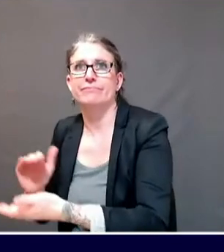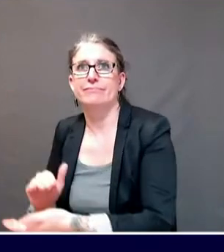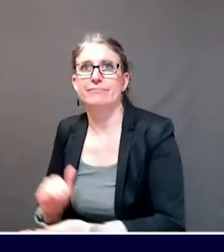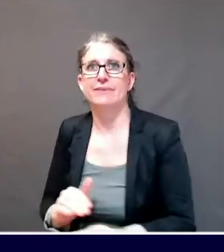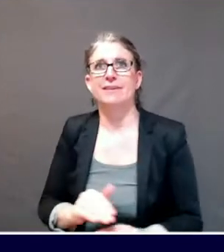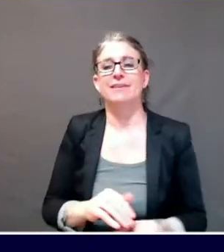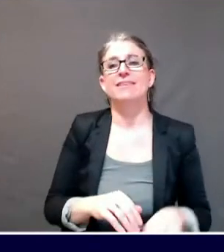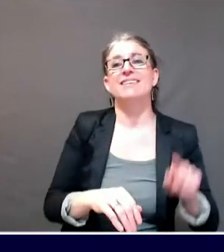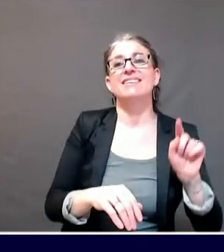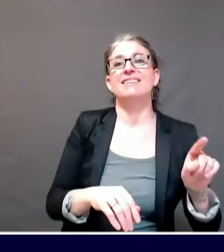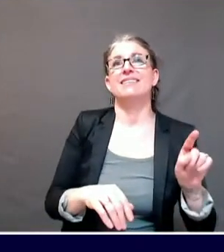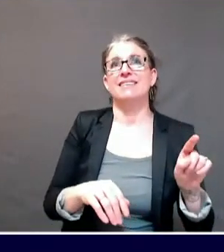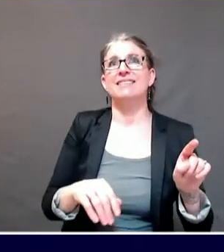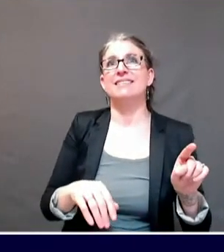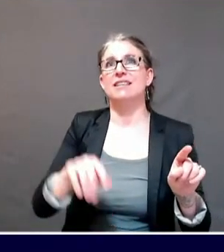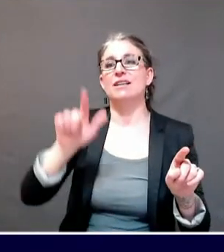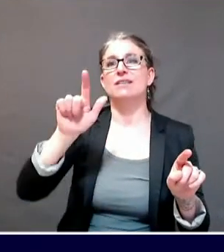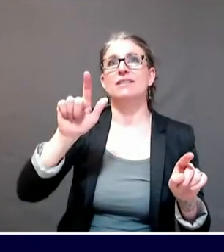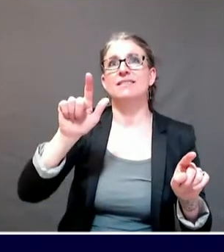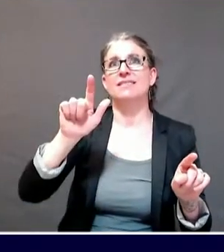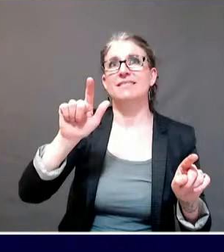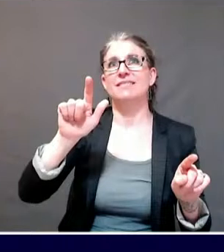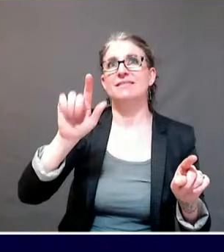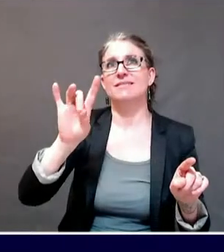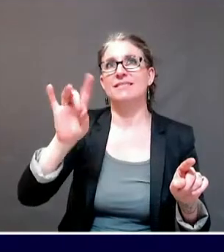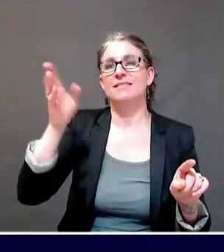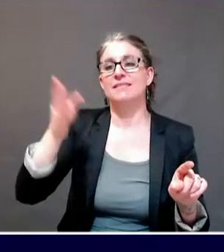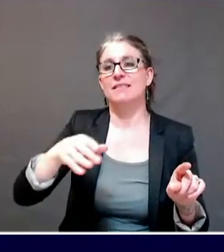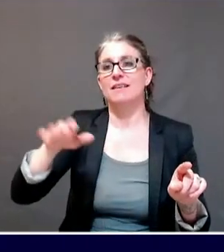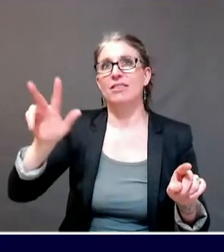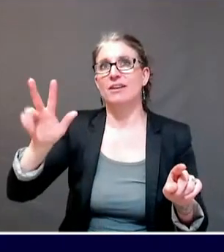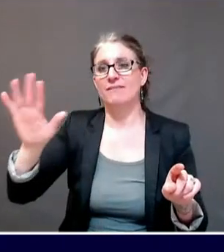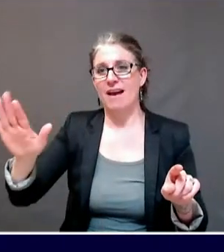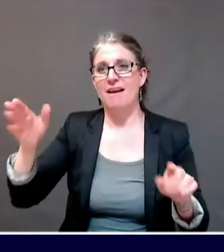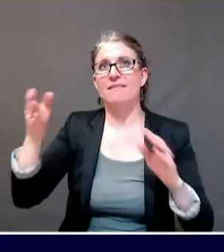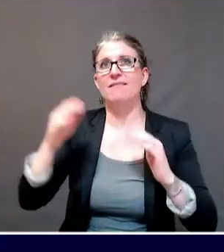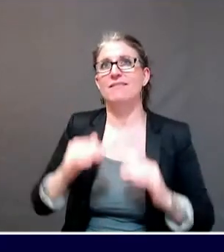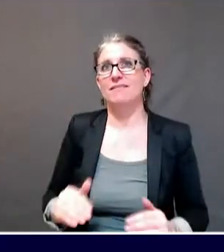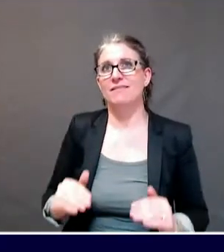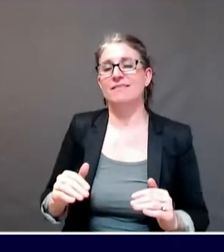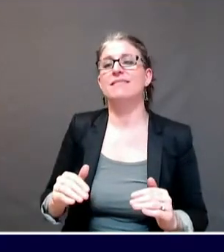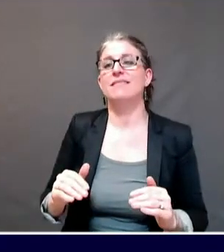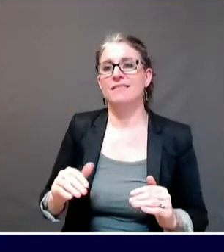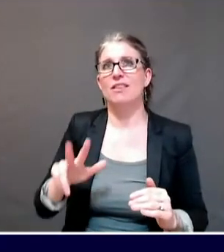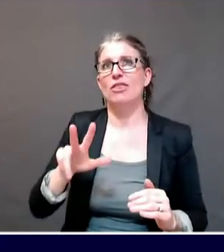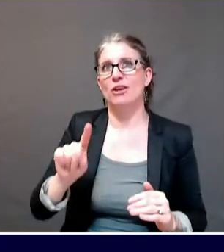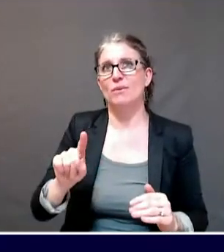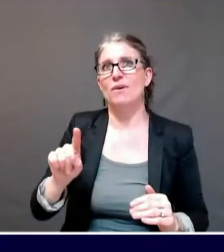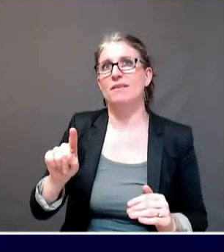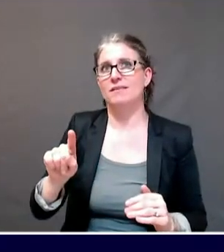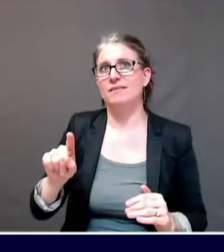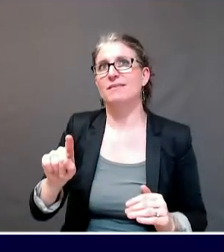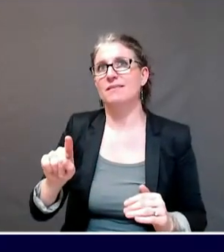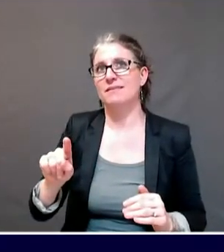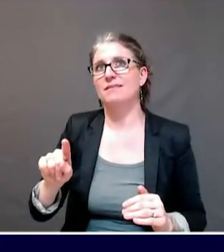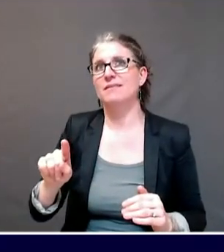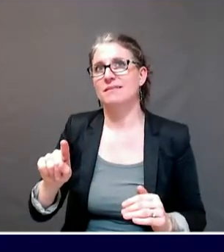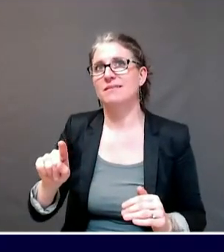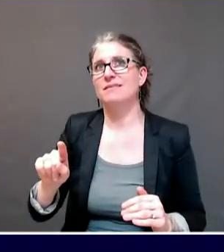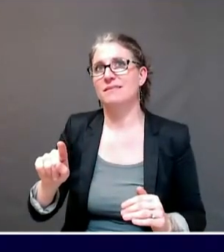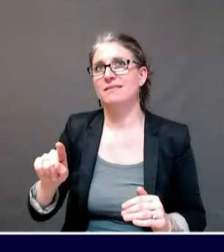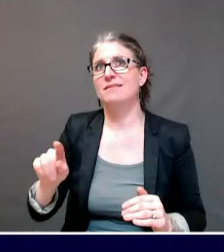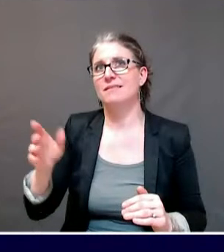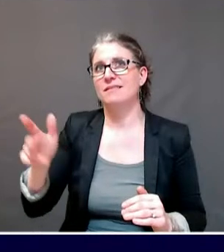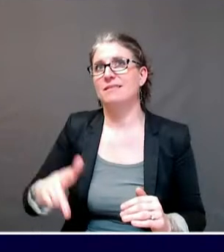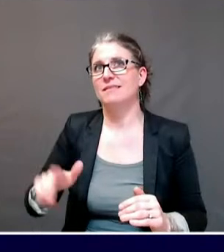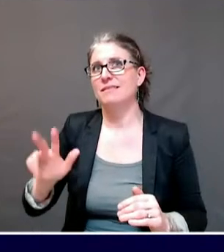not online with testing. And so although our laboratory was open, we know that testing volume overall went